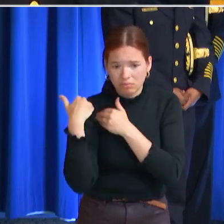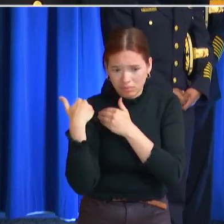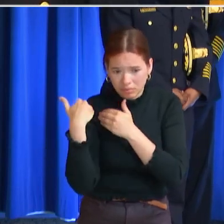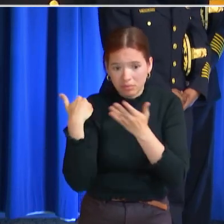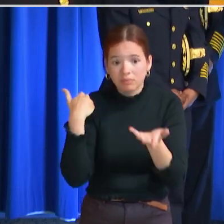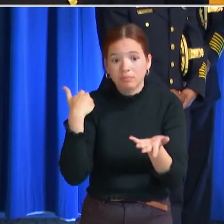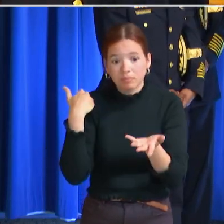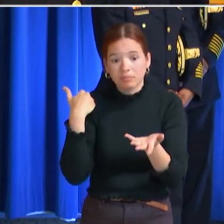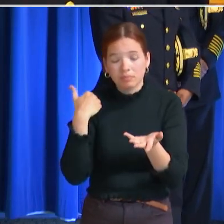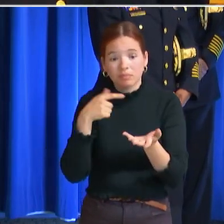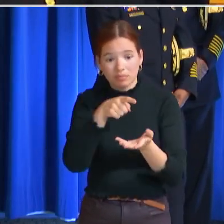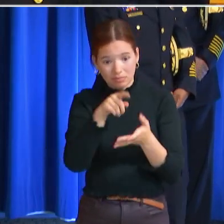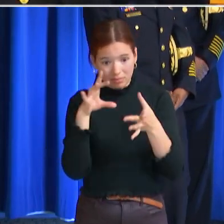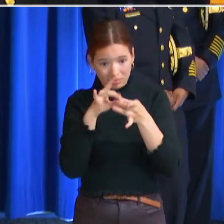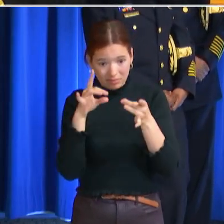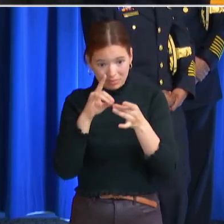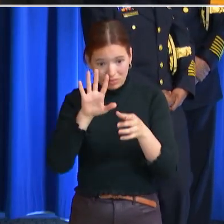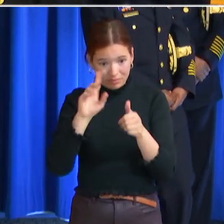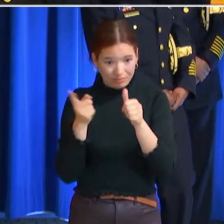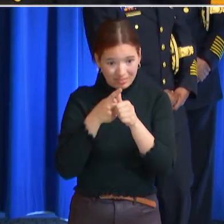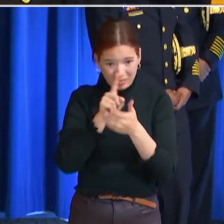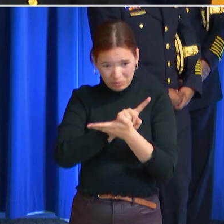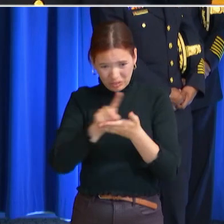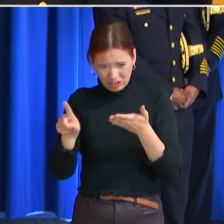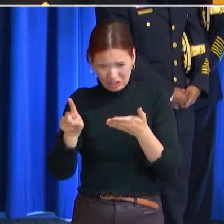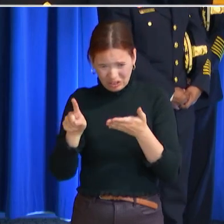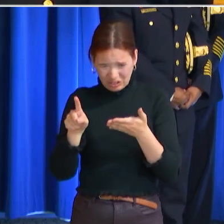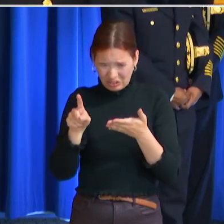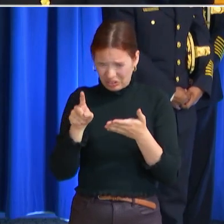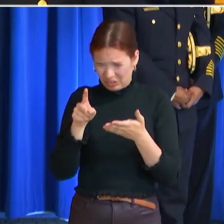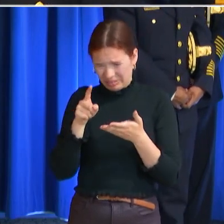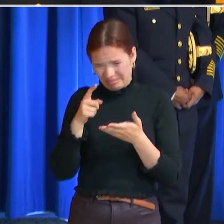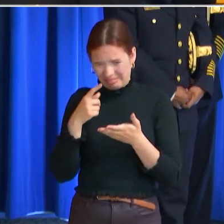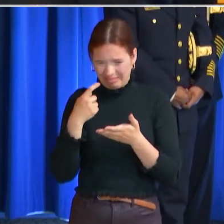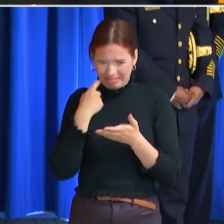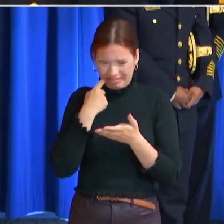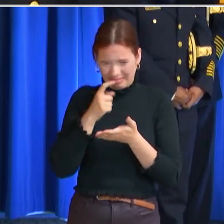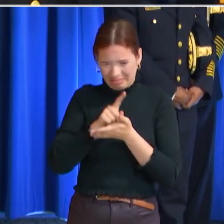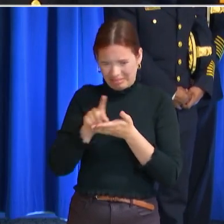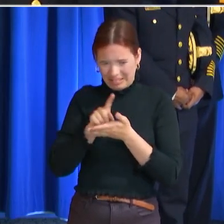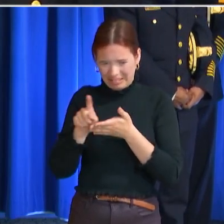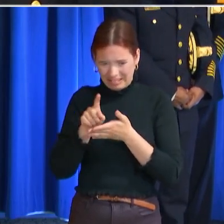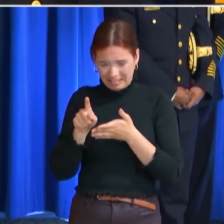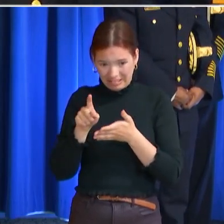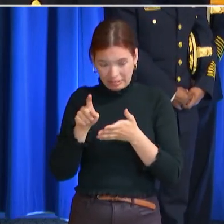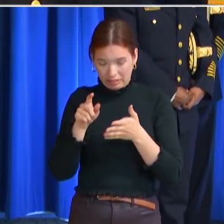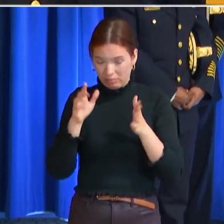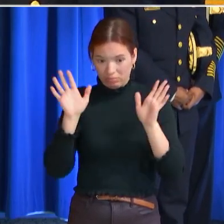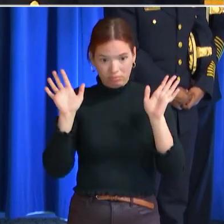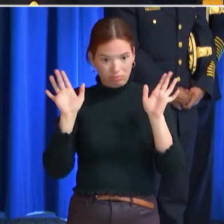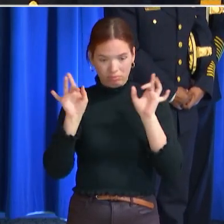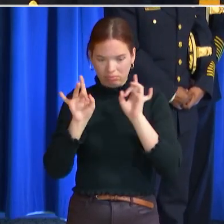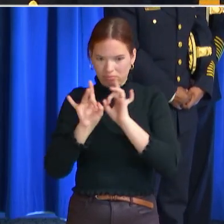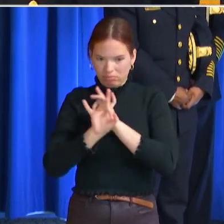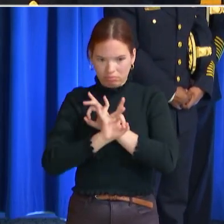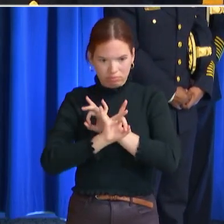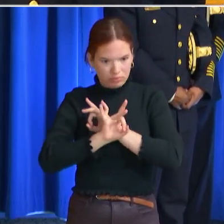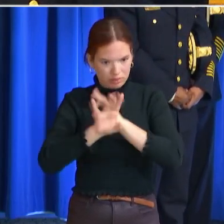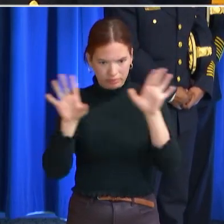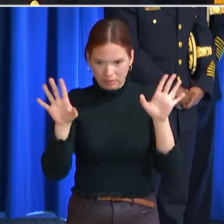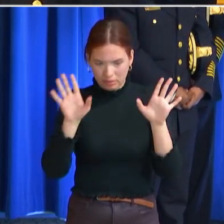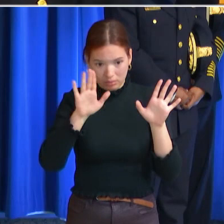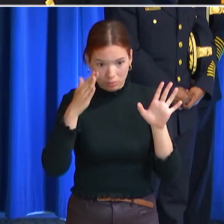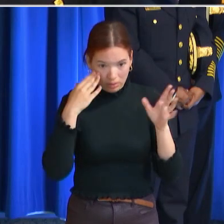first week, or first several weeks in office, there was a major disaster on Metro. Somebody died.